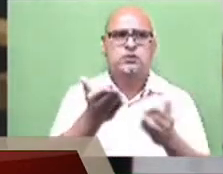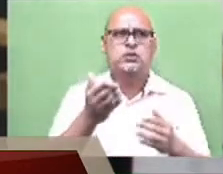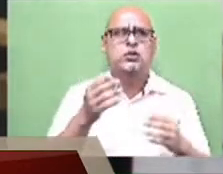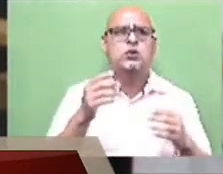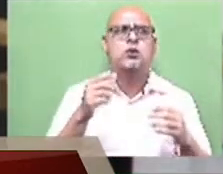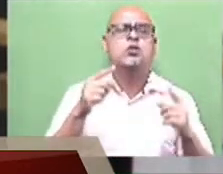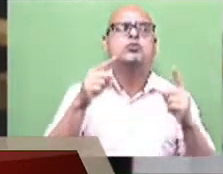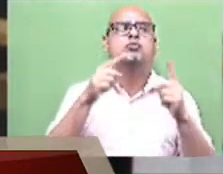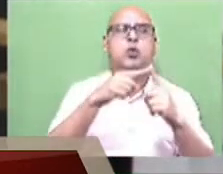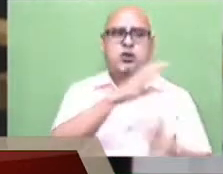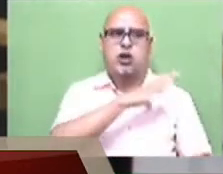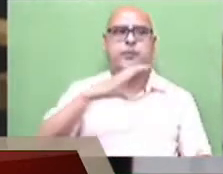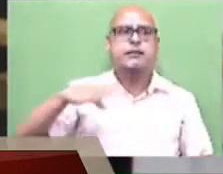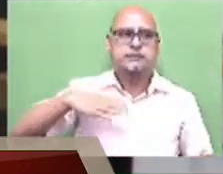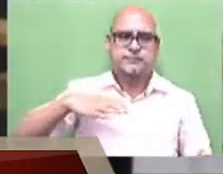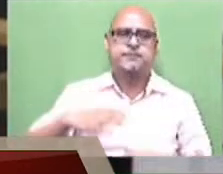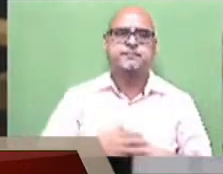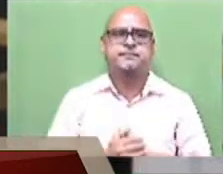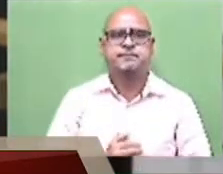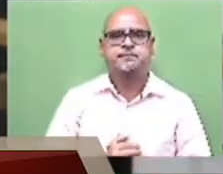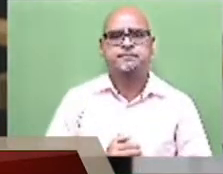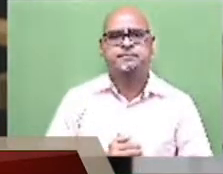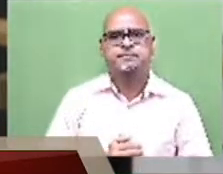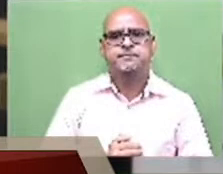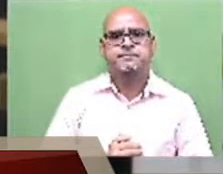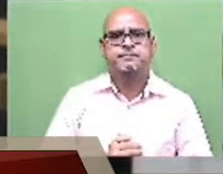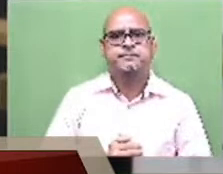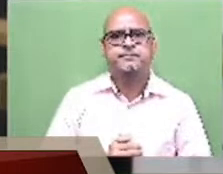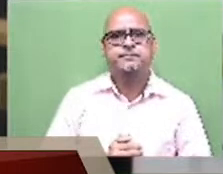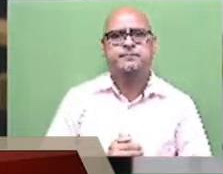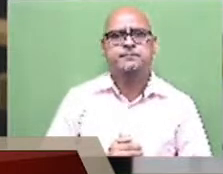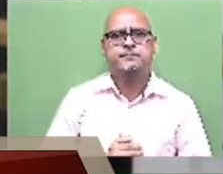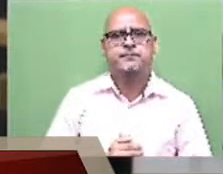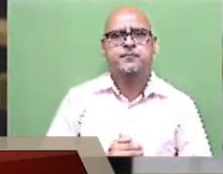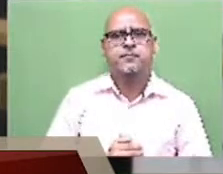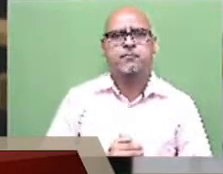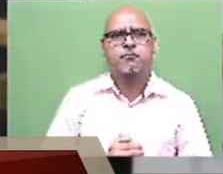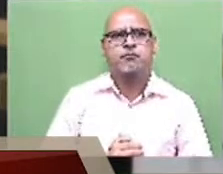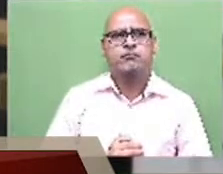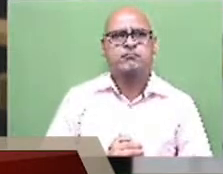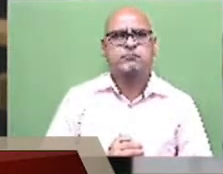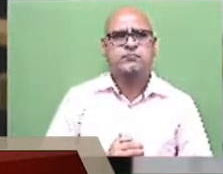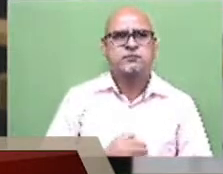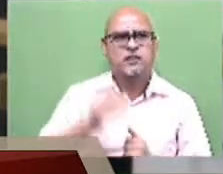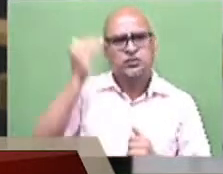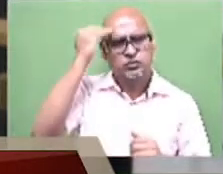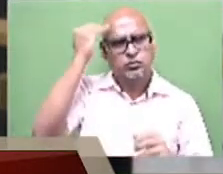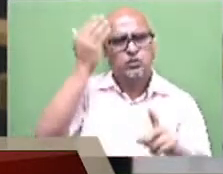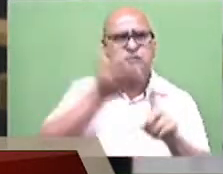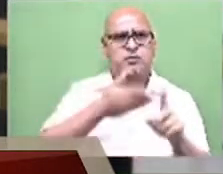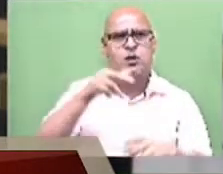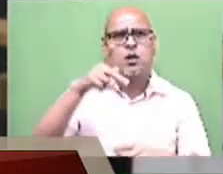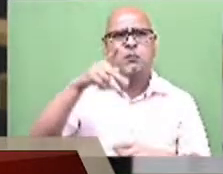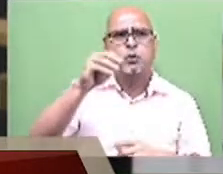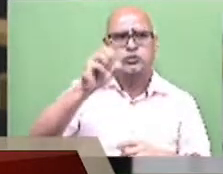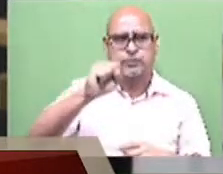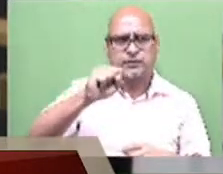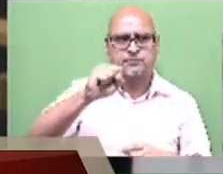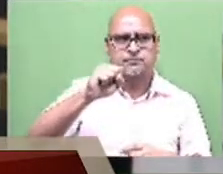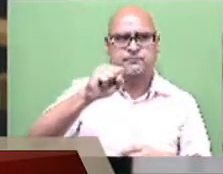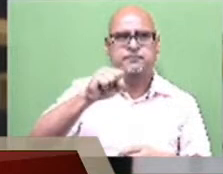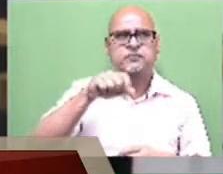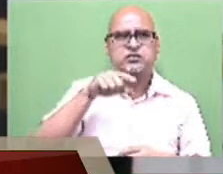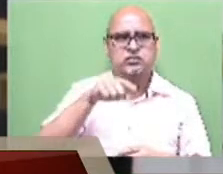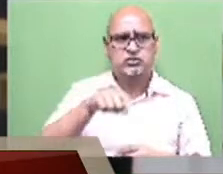respect to this issue of an appeal. Because I know the member for Port of Spain South also practices criminal law, and I don't know if you can point us to anywhere